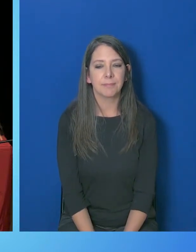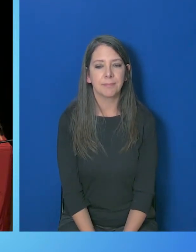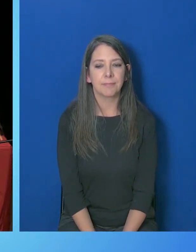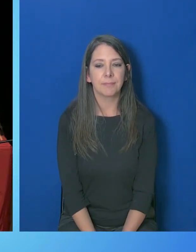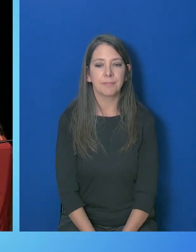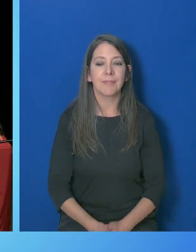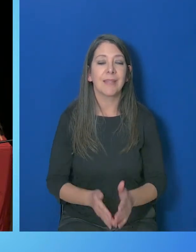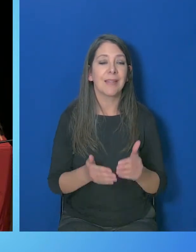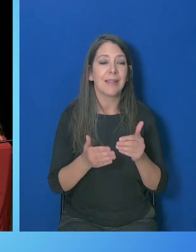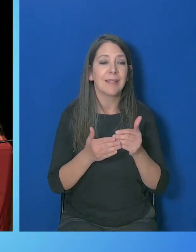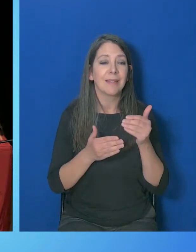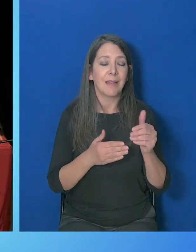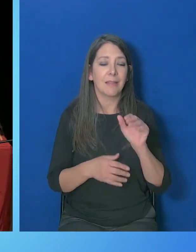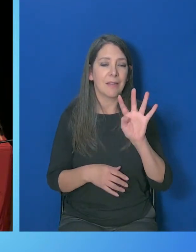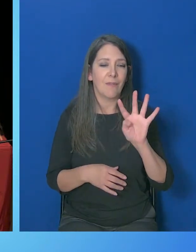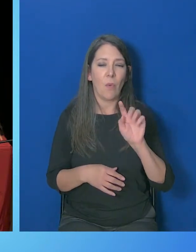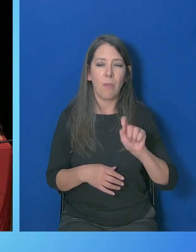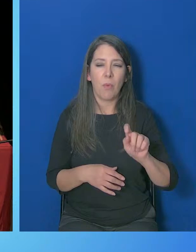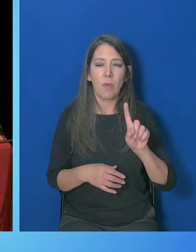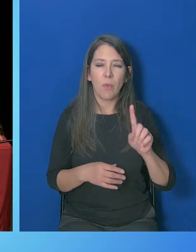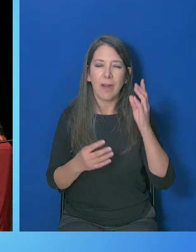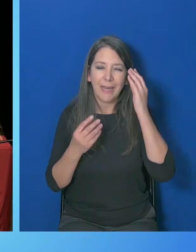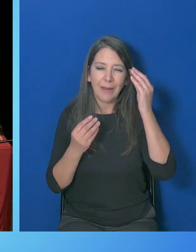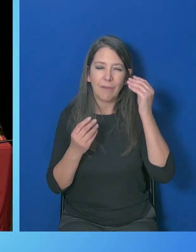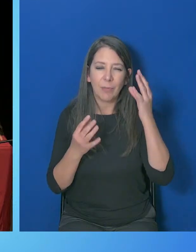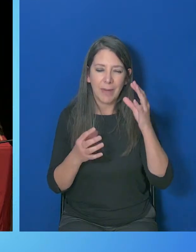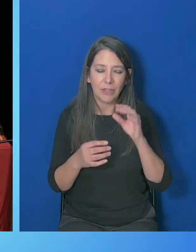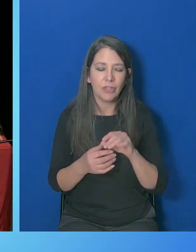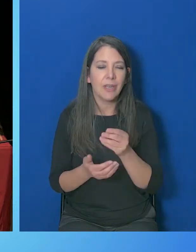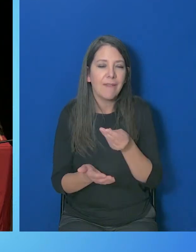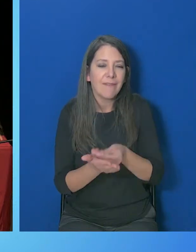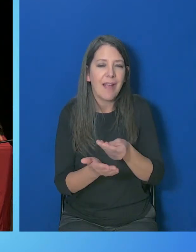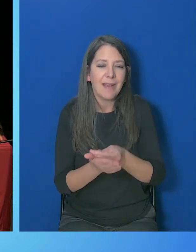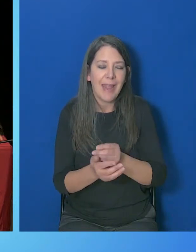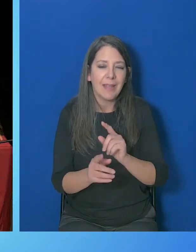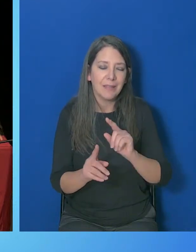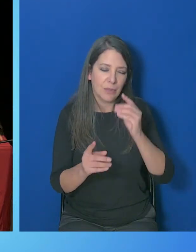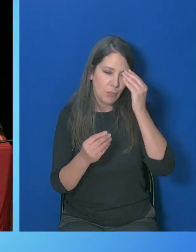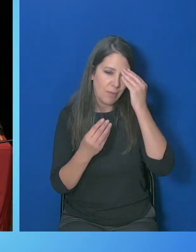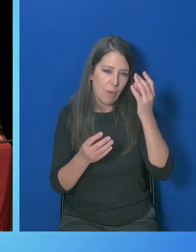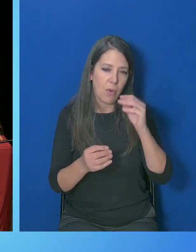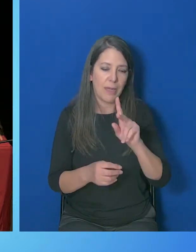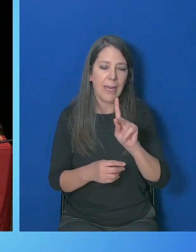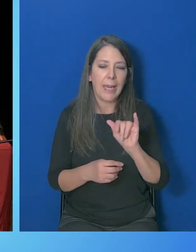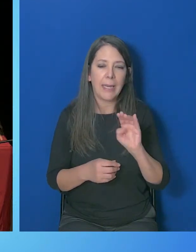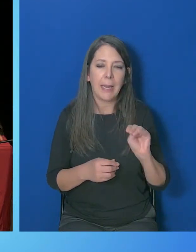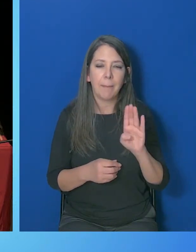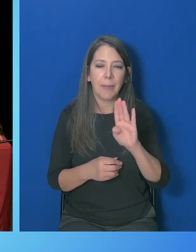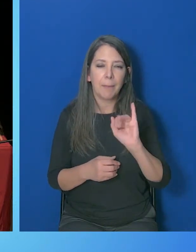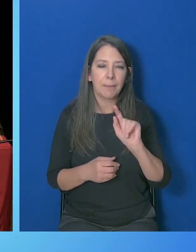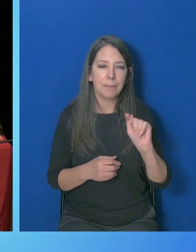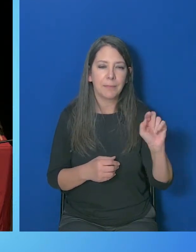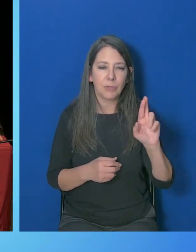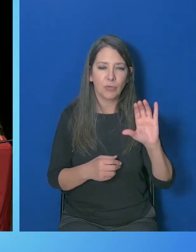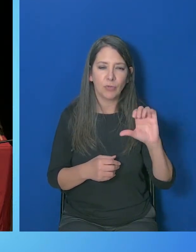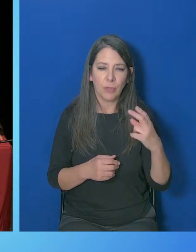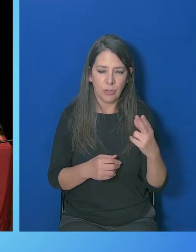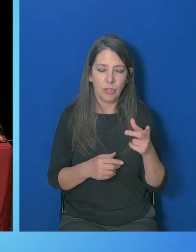Moving on to 4.1, information item, finance report. Kim Bittridge, Director of Business Services.